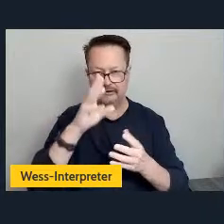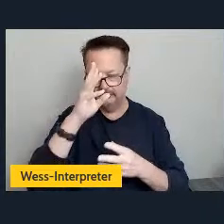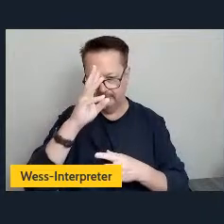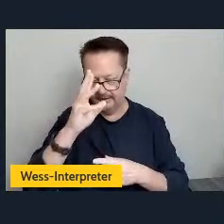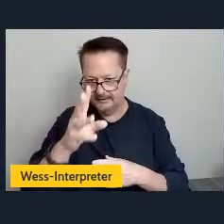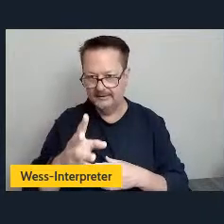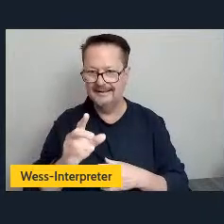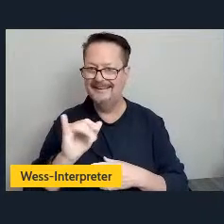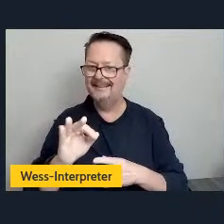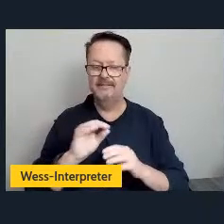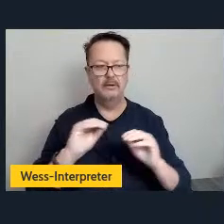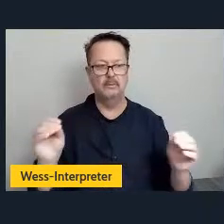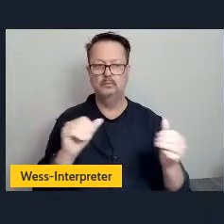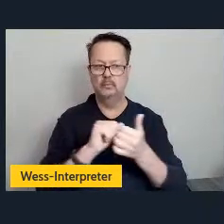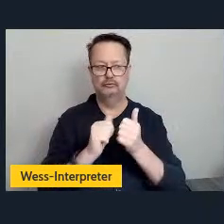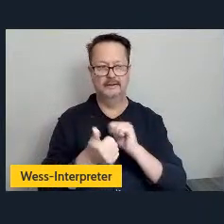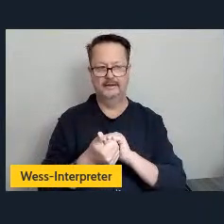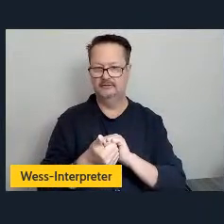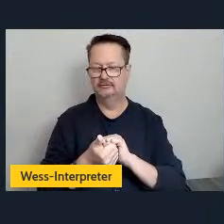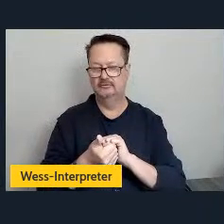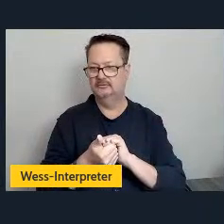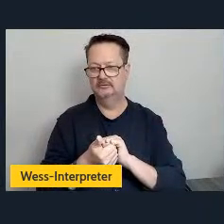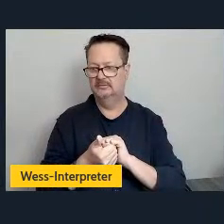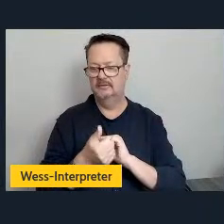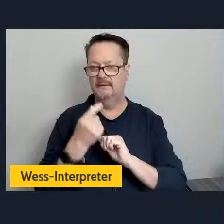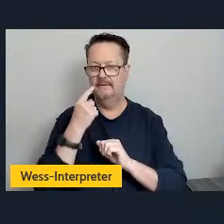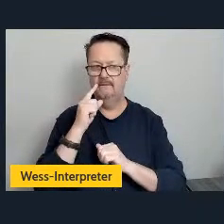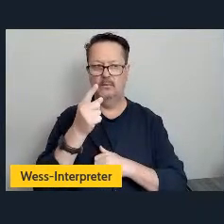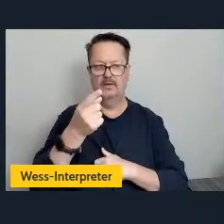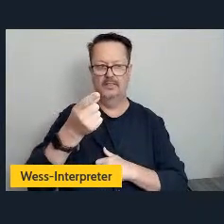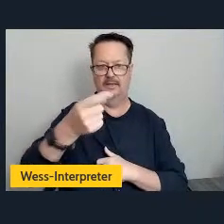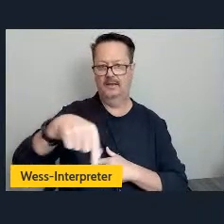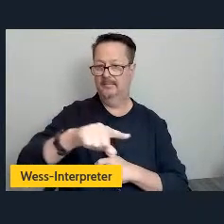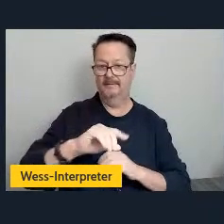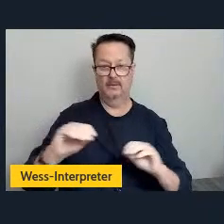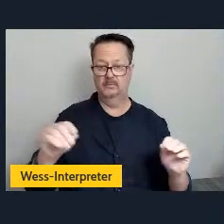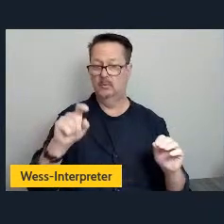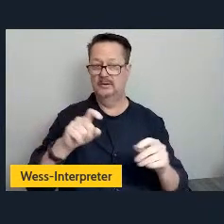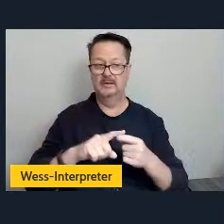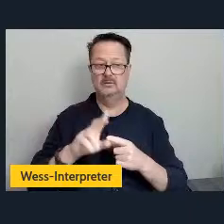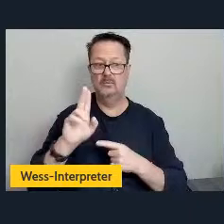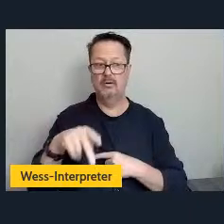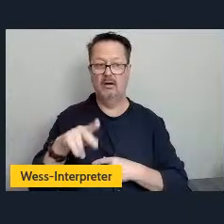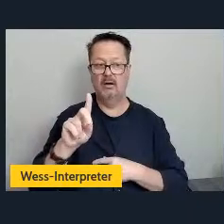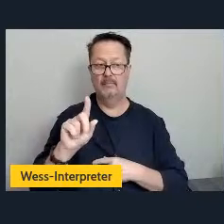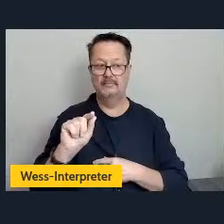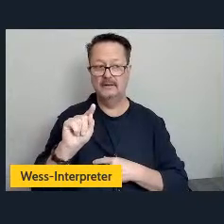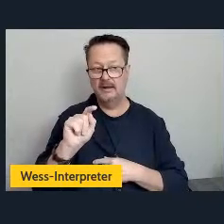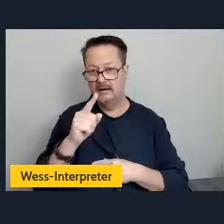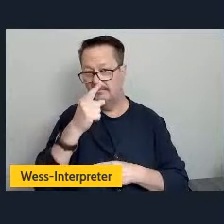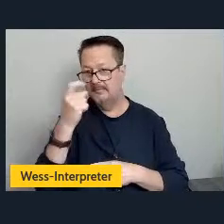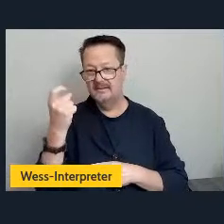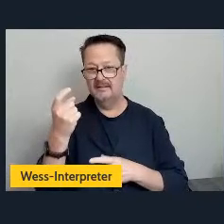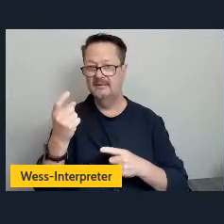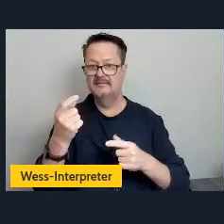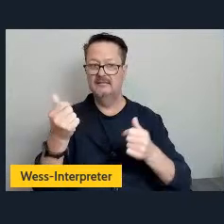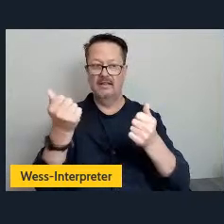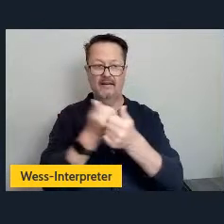if there's no change for them. So if there's no need to update them because the properties don't